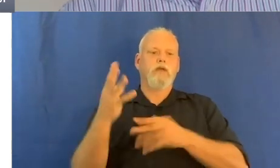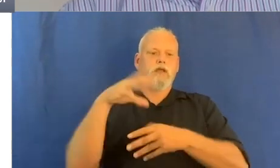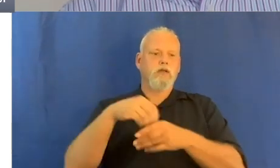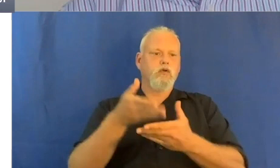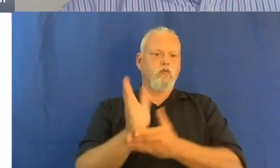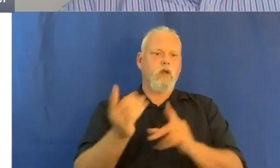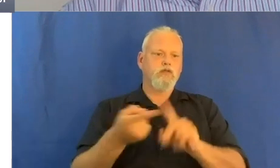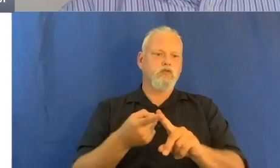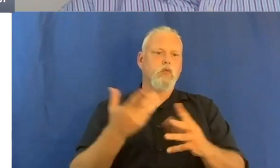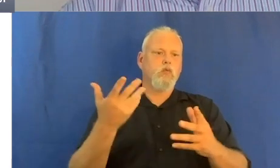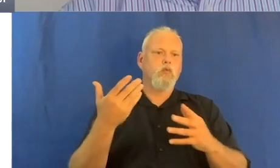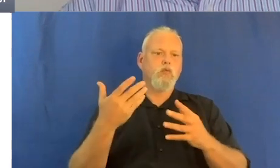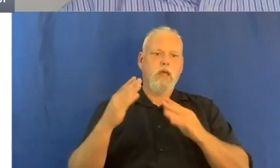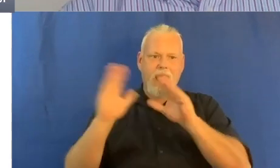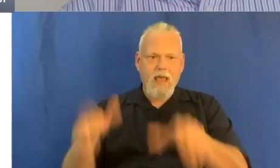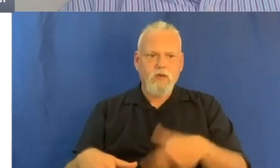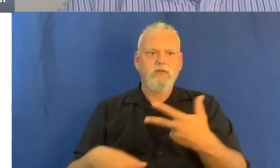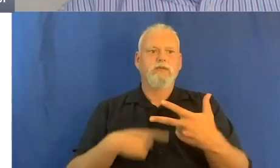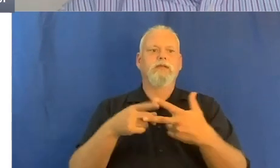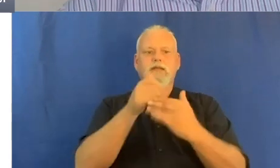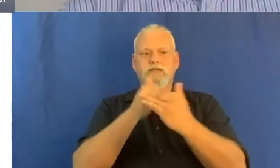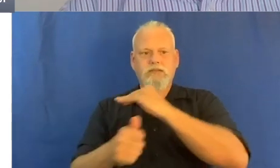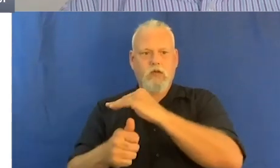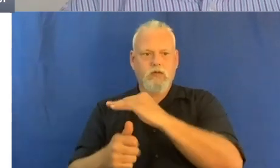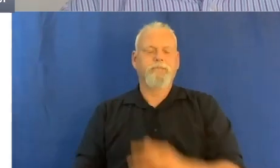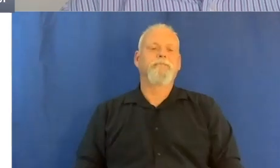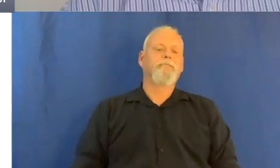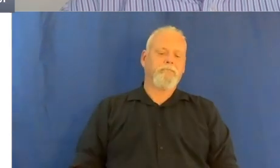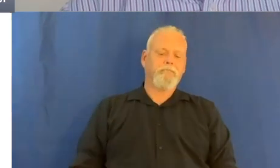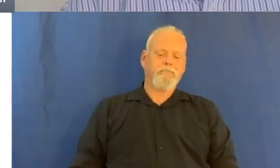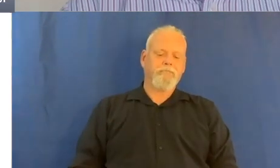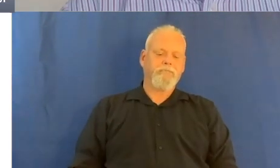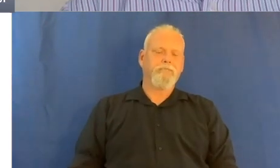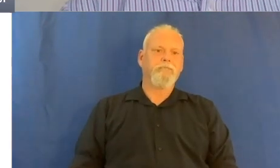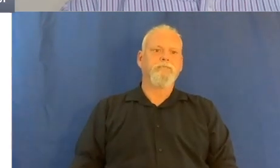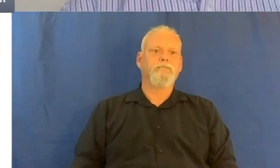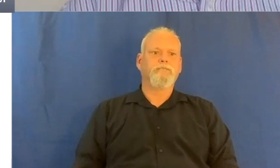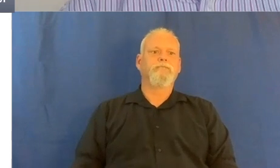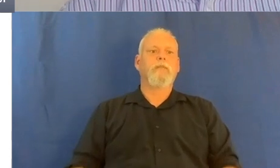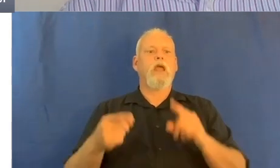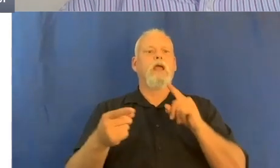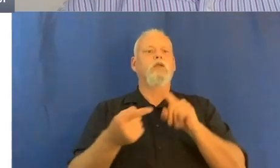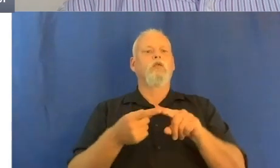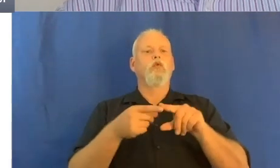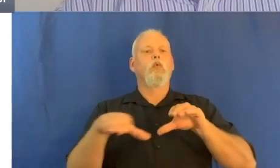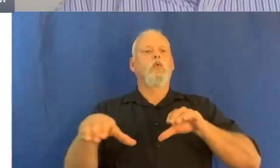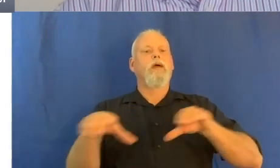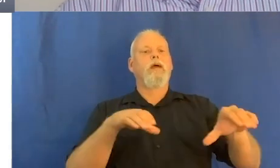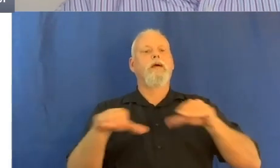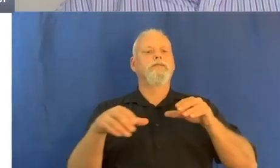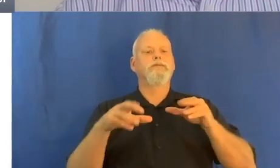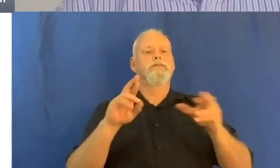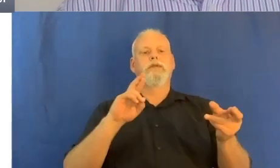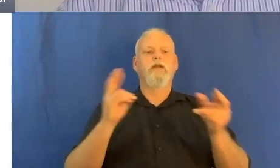rights to housing and shelters, and to actions that have reversed the